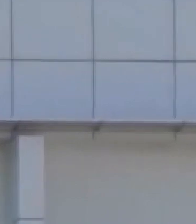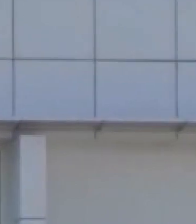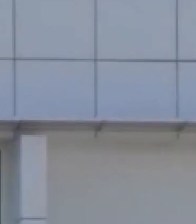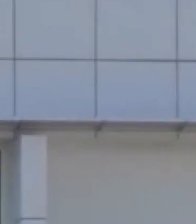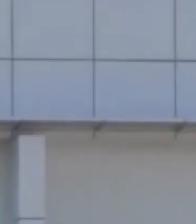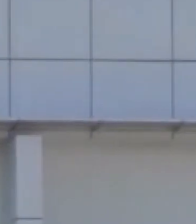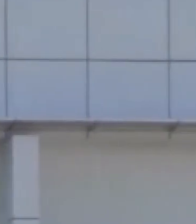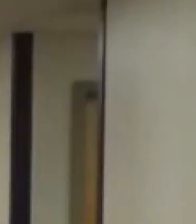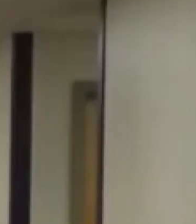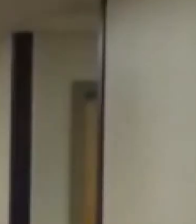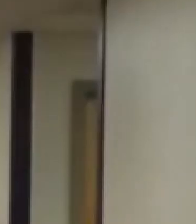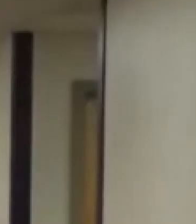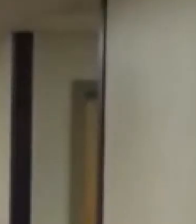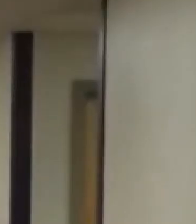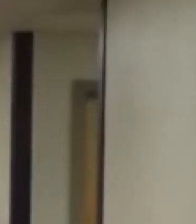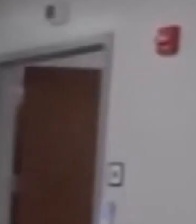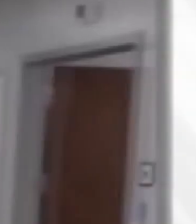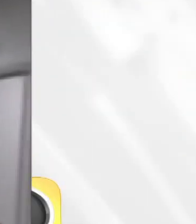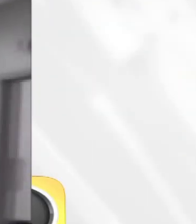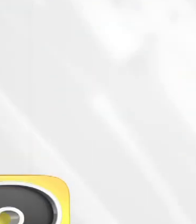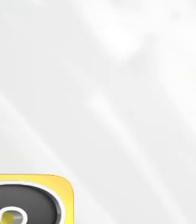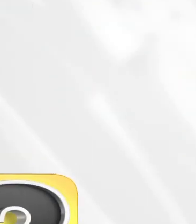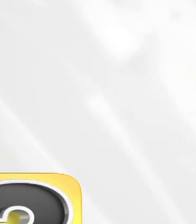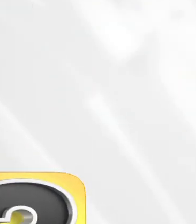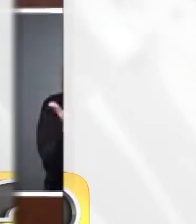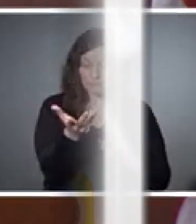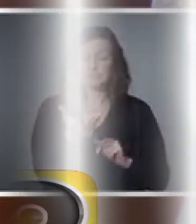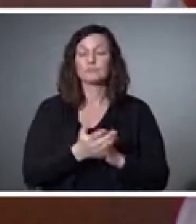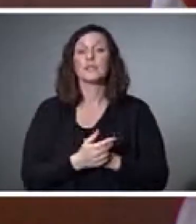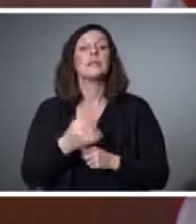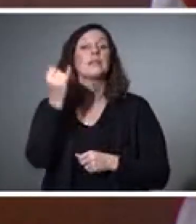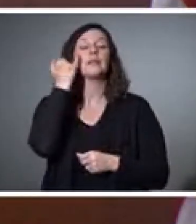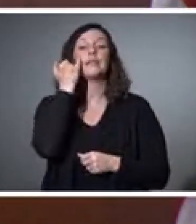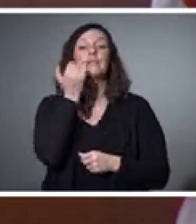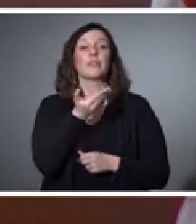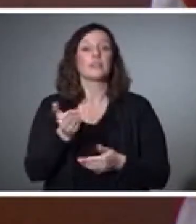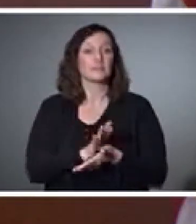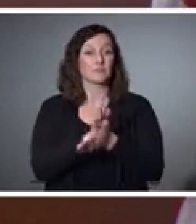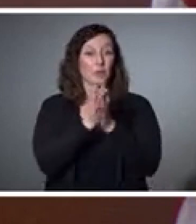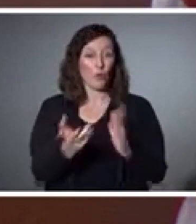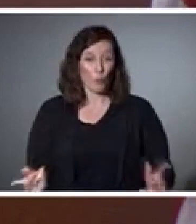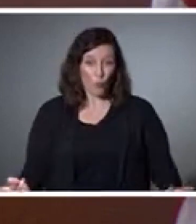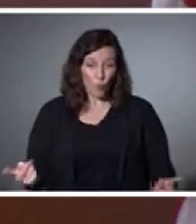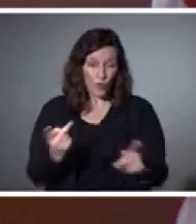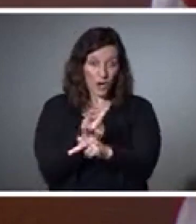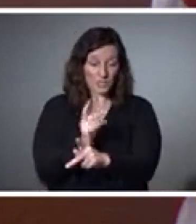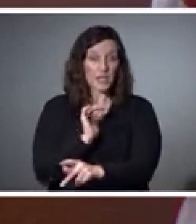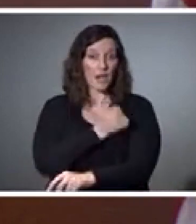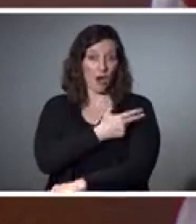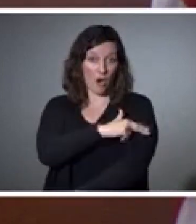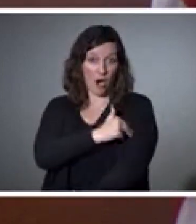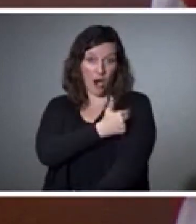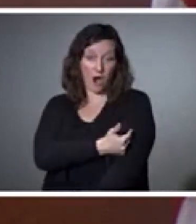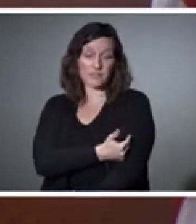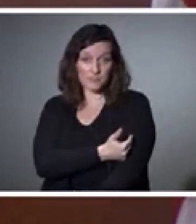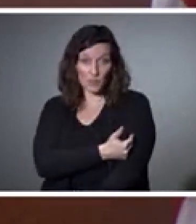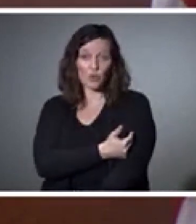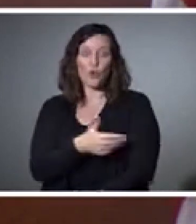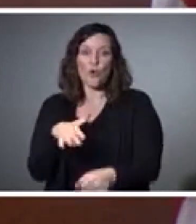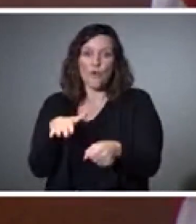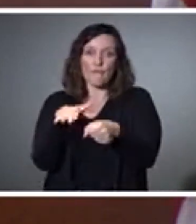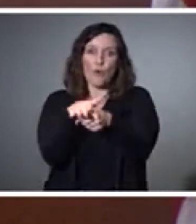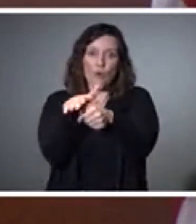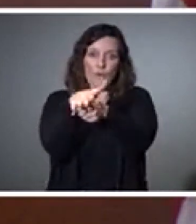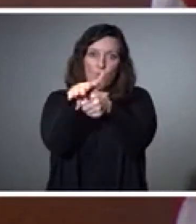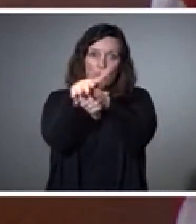and social distance to help bring down the numbers. If things get worse and our hospital capacity becomes even more